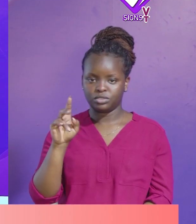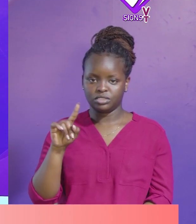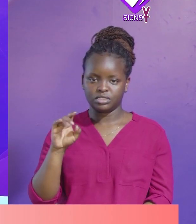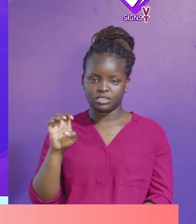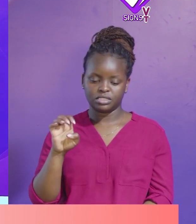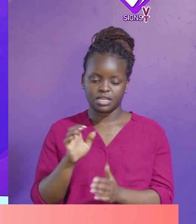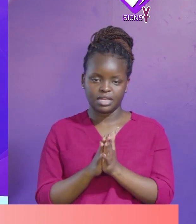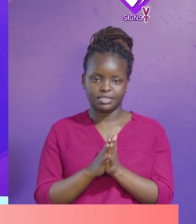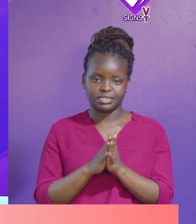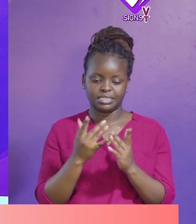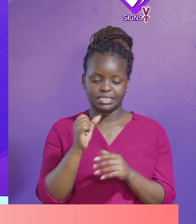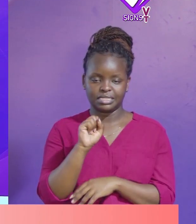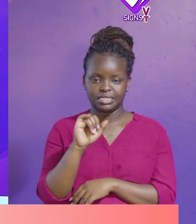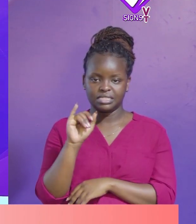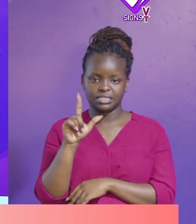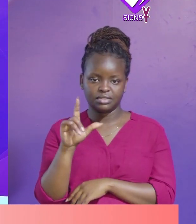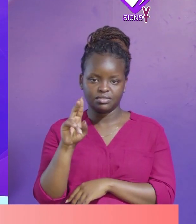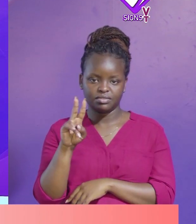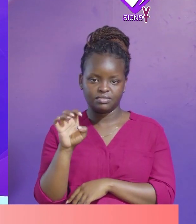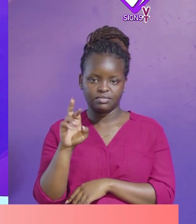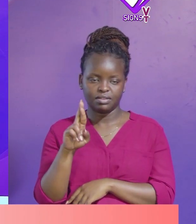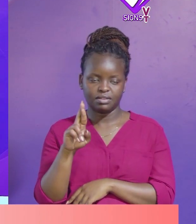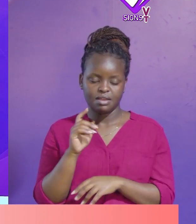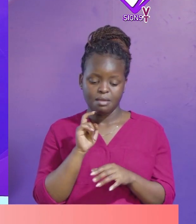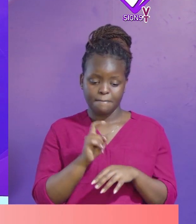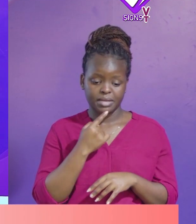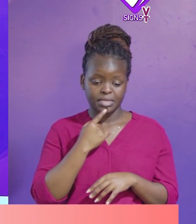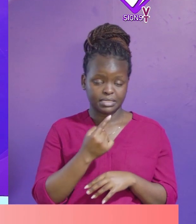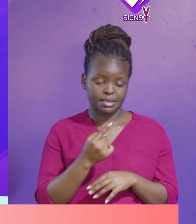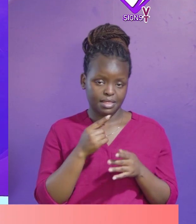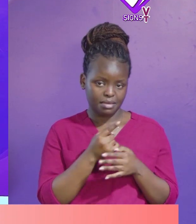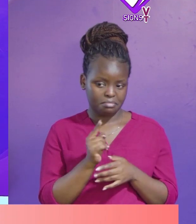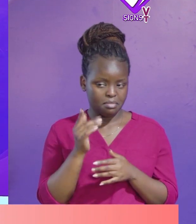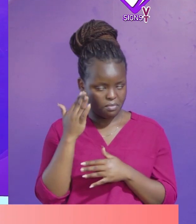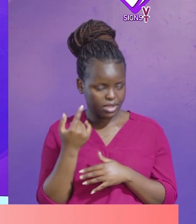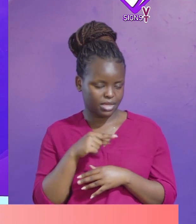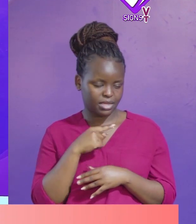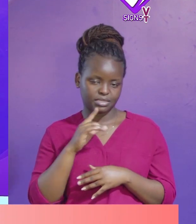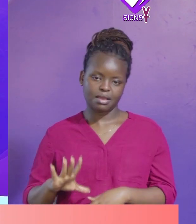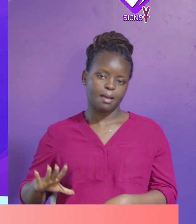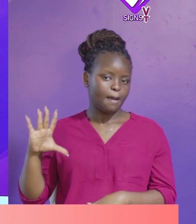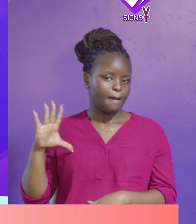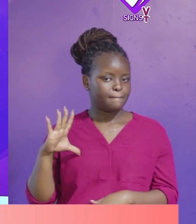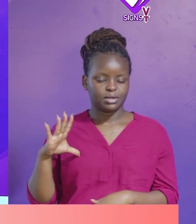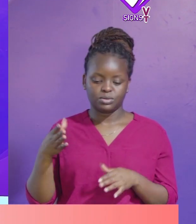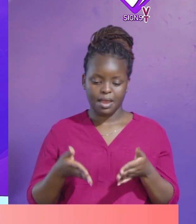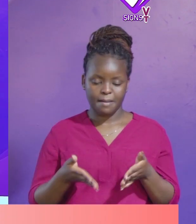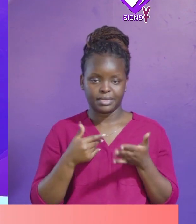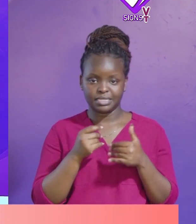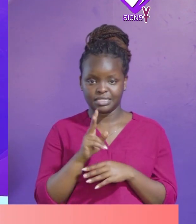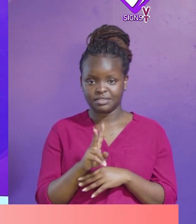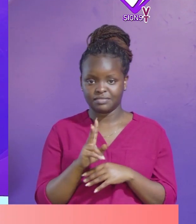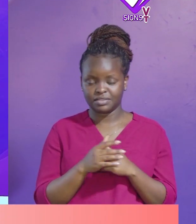must mention them because we are proud as Kenyan to mention them, especially here on Science TV.